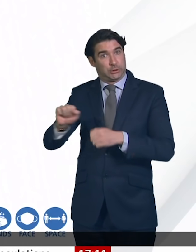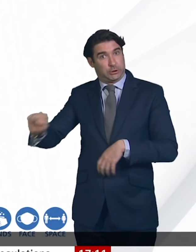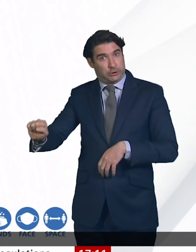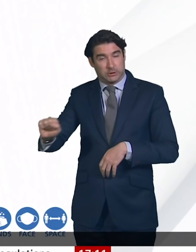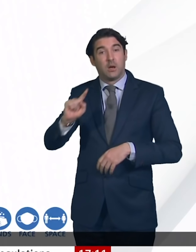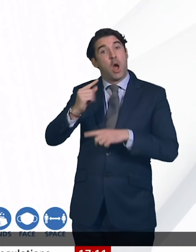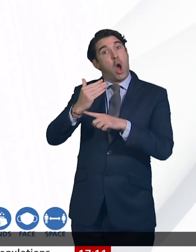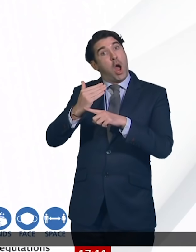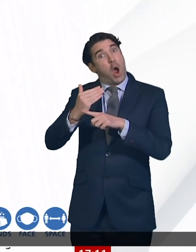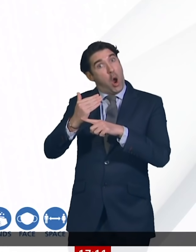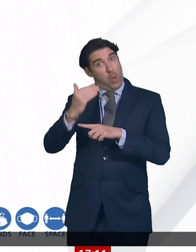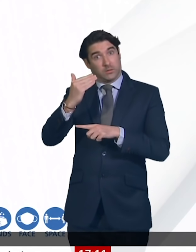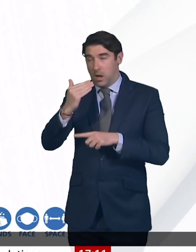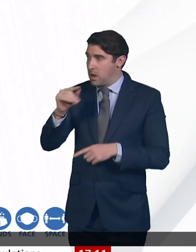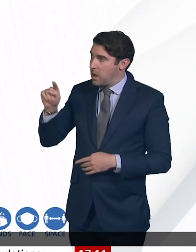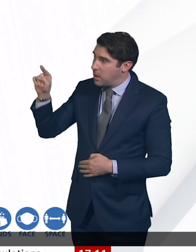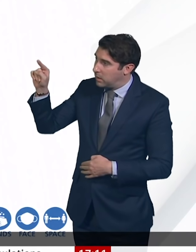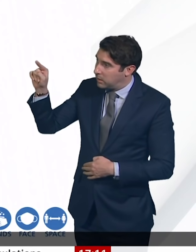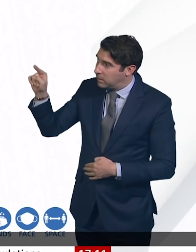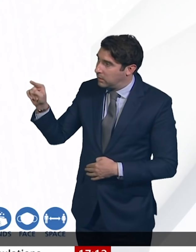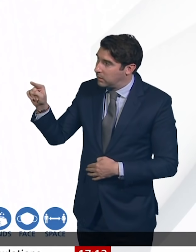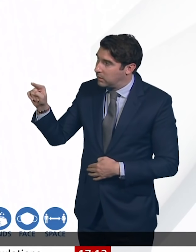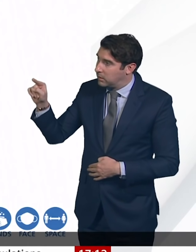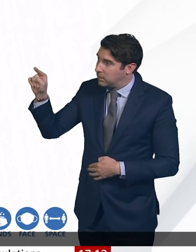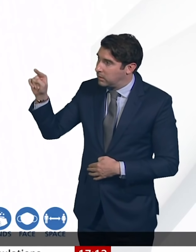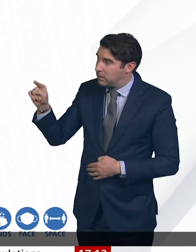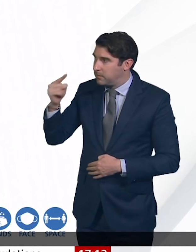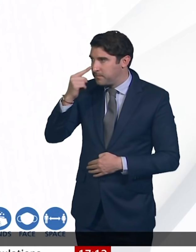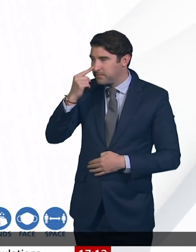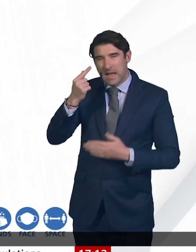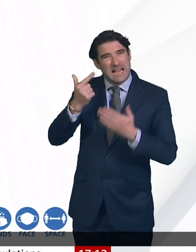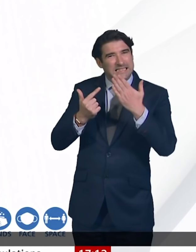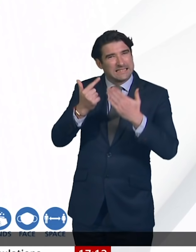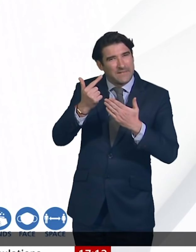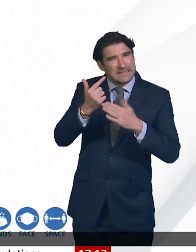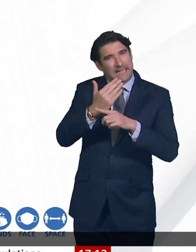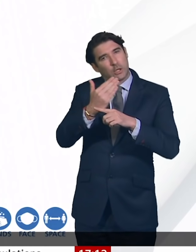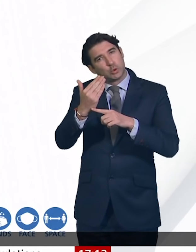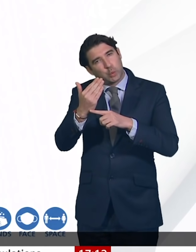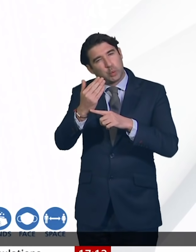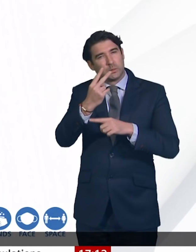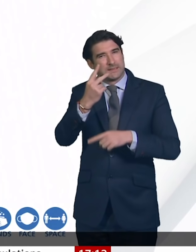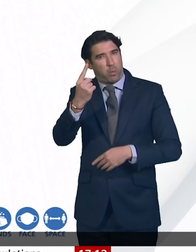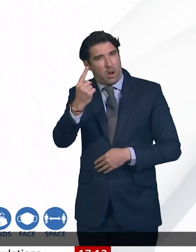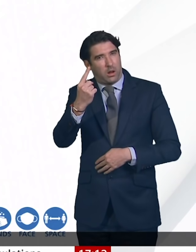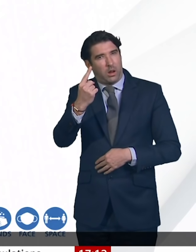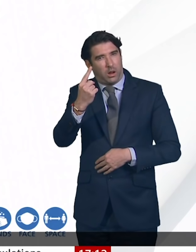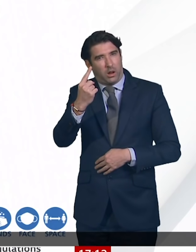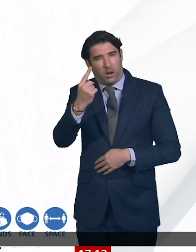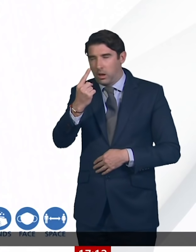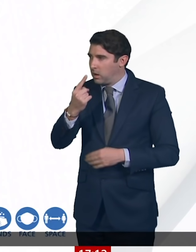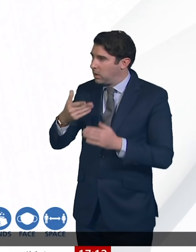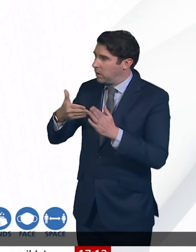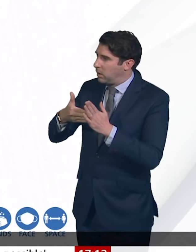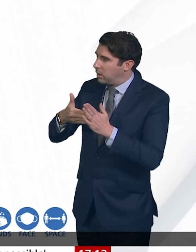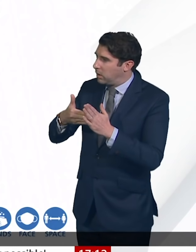older young children and young adults, in those 17 up to 21, and the same is true